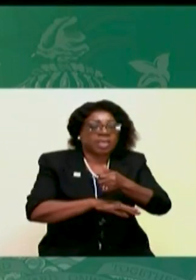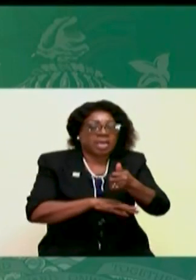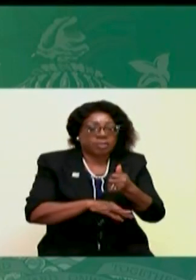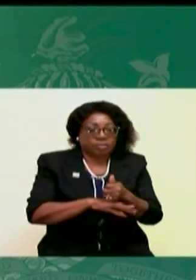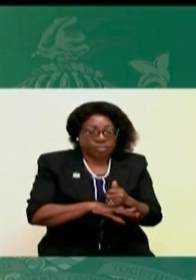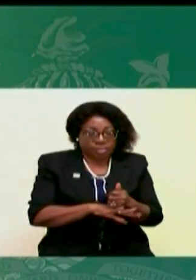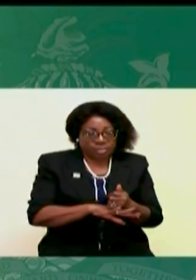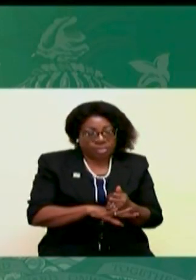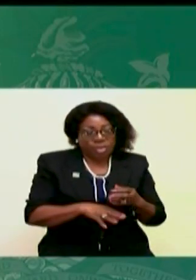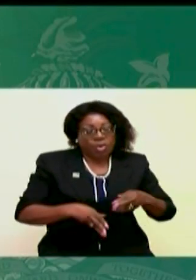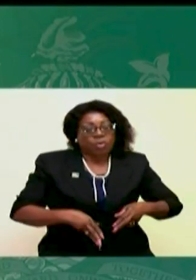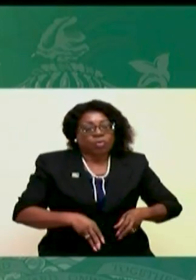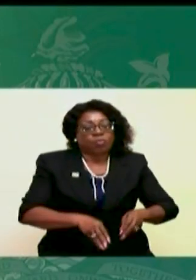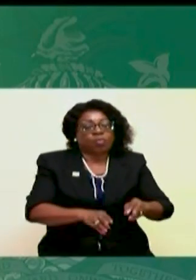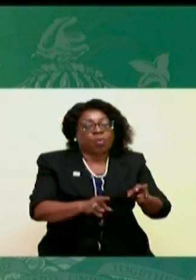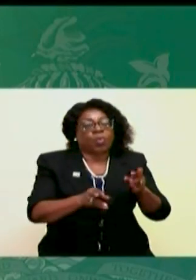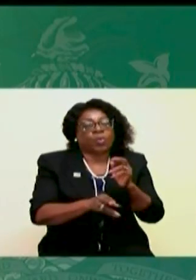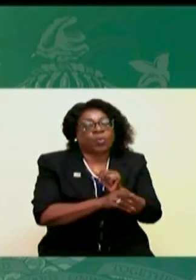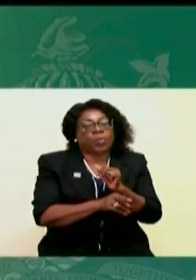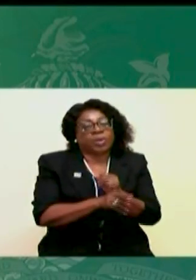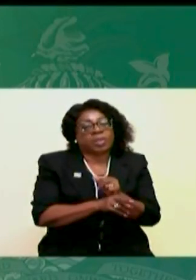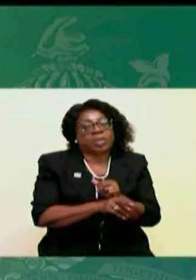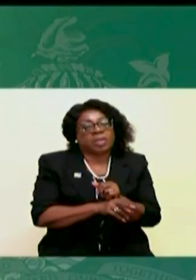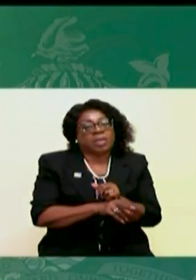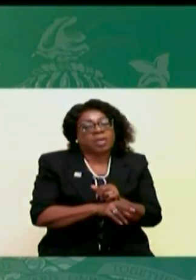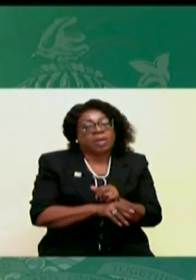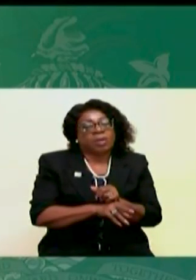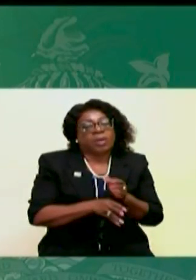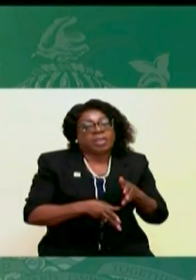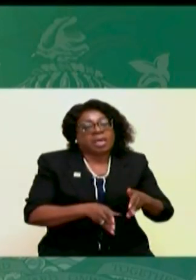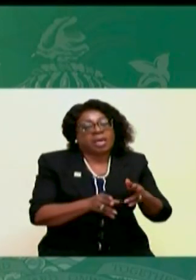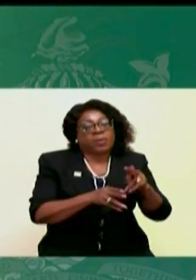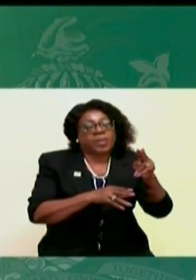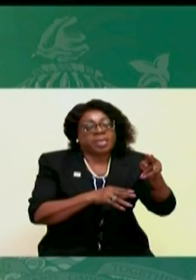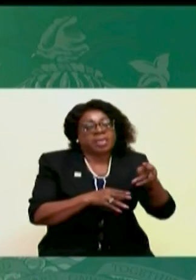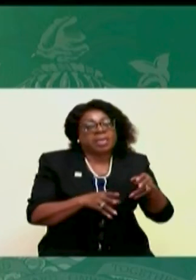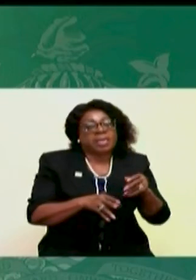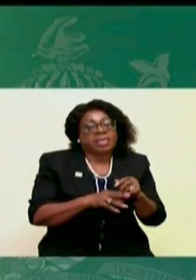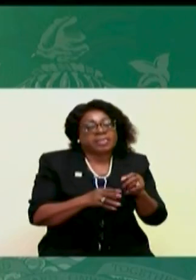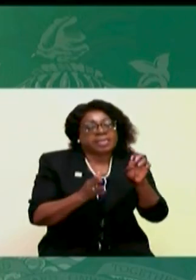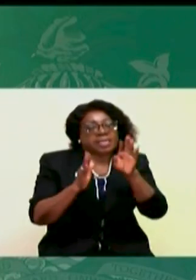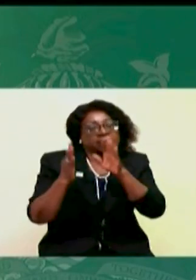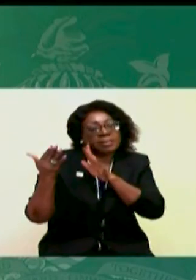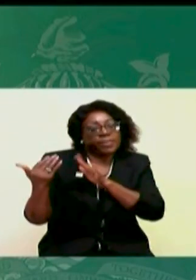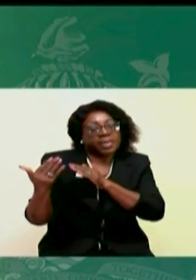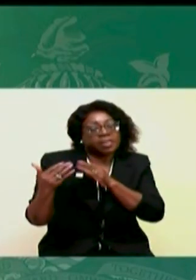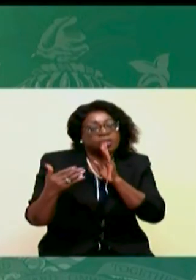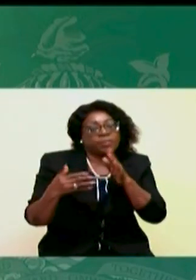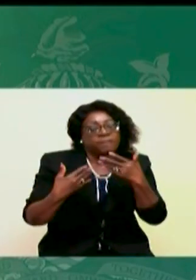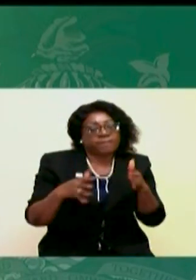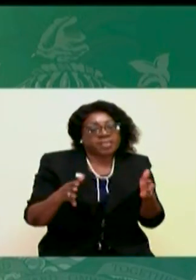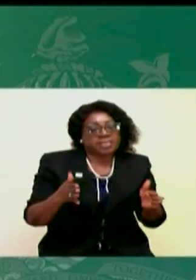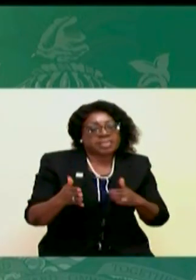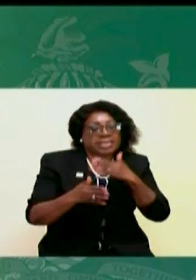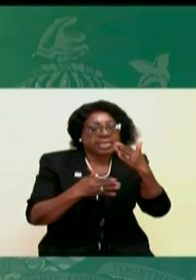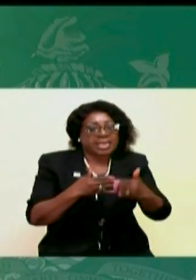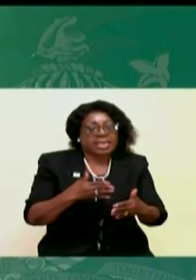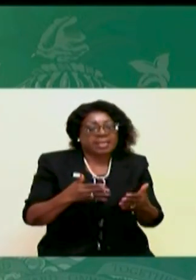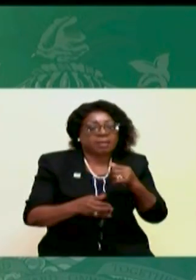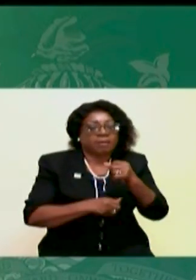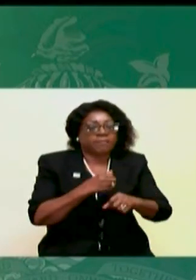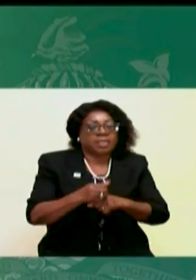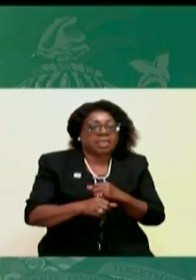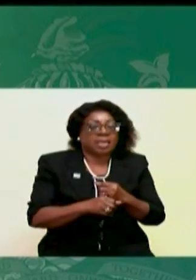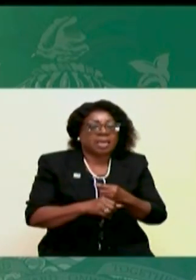works along the main Queens Highway from Drakeshill to Mars Bay is expected to be finished at the end of the year at a